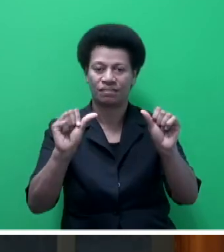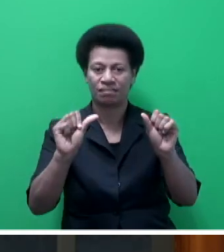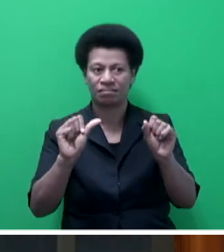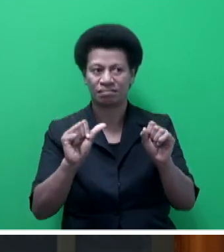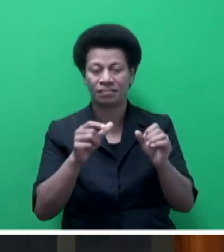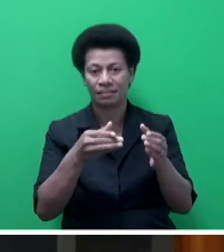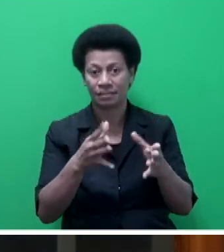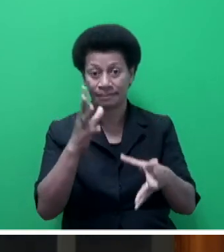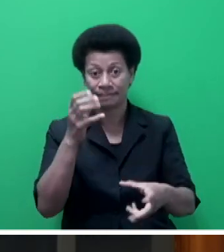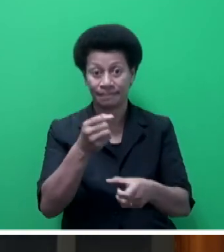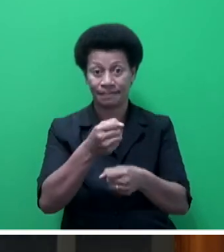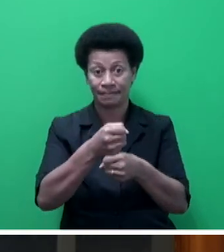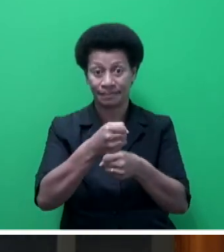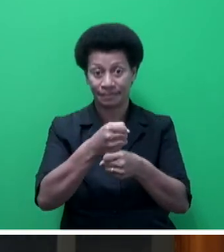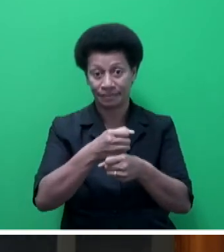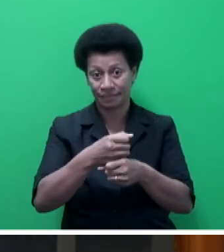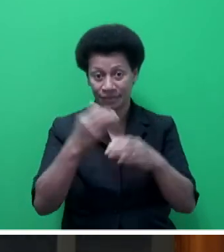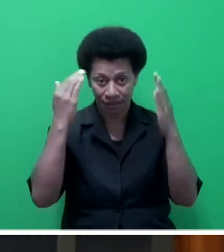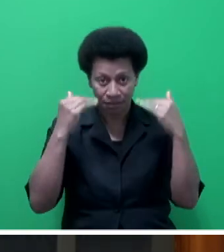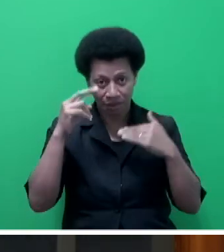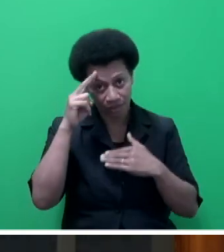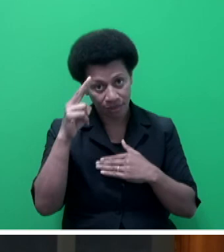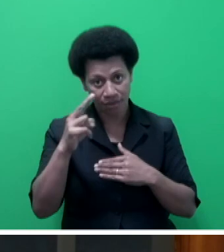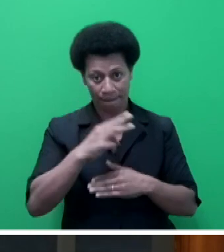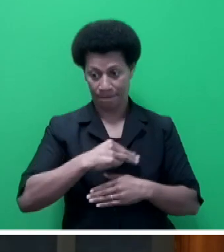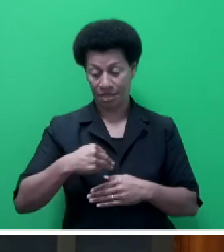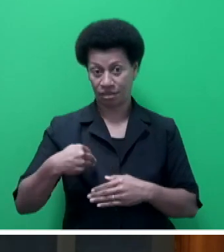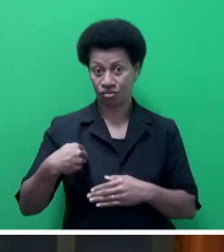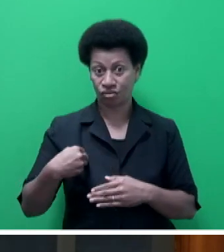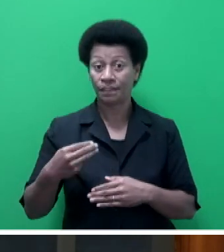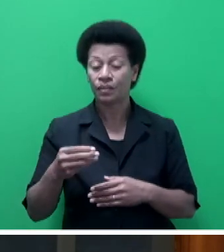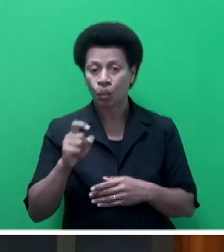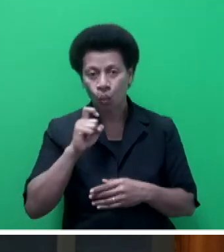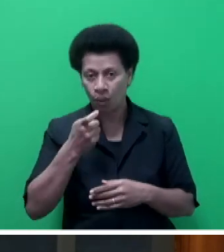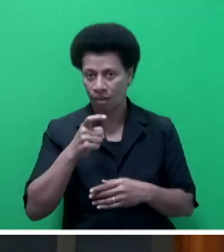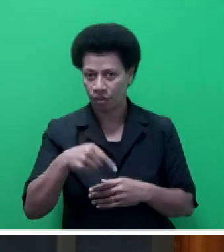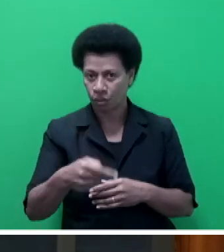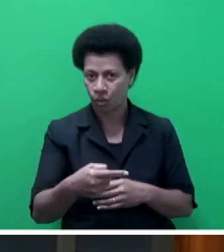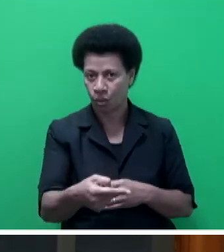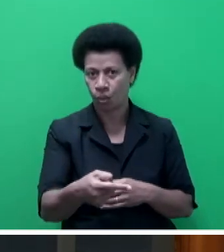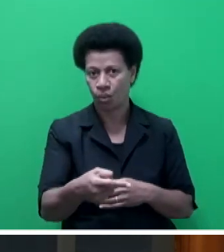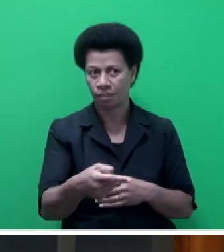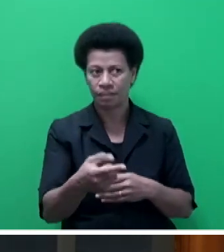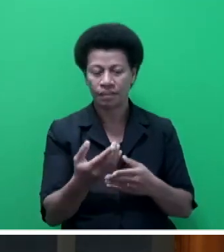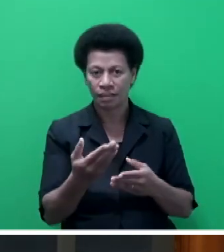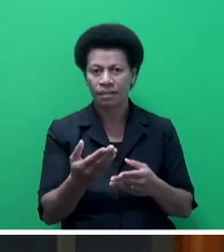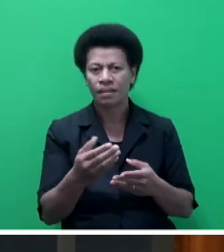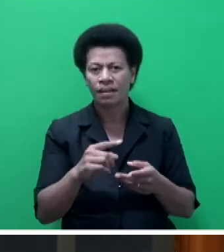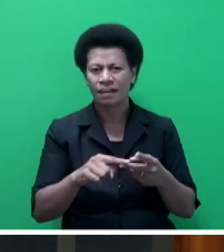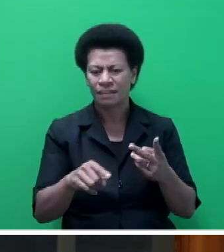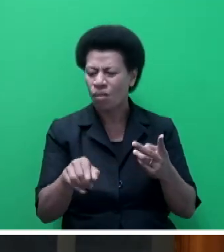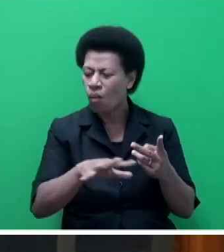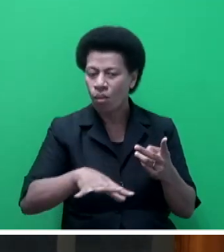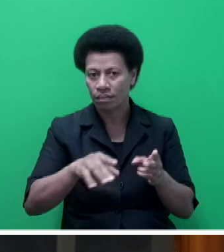To conclude, Mr. Speaker said, my ministry will continue to carry out its roles and functions for the youths